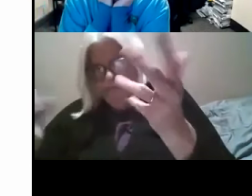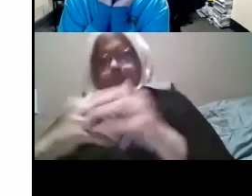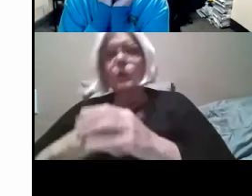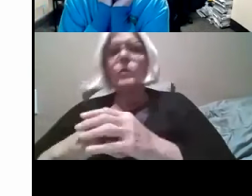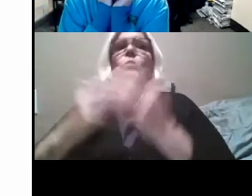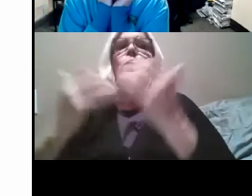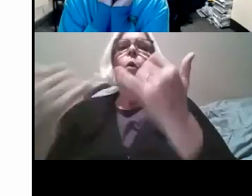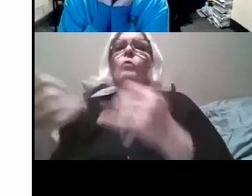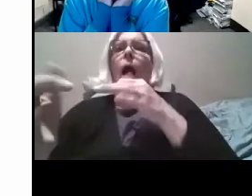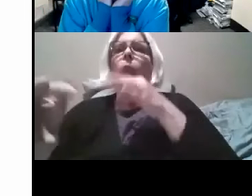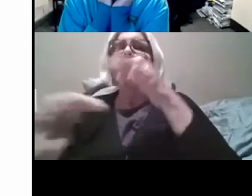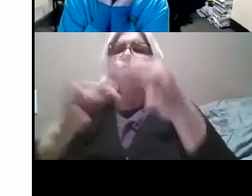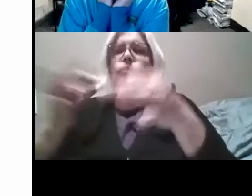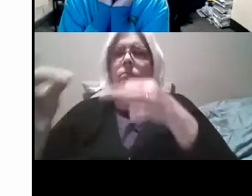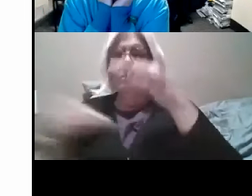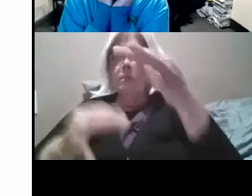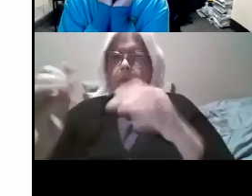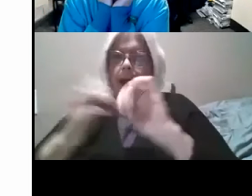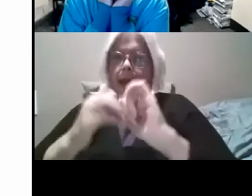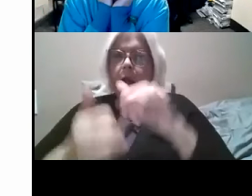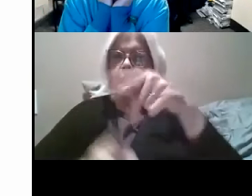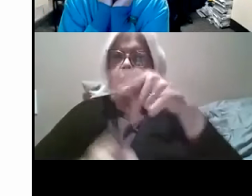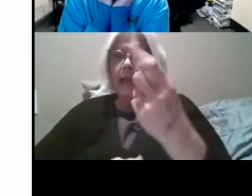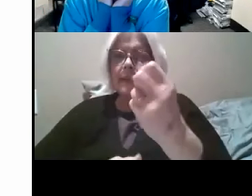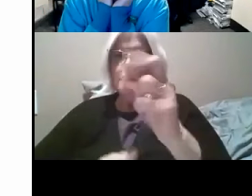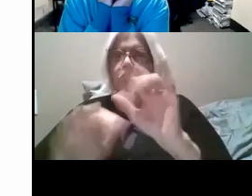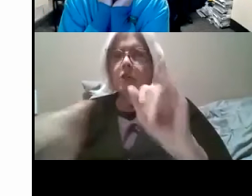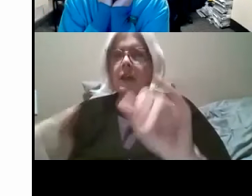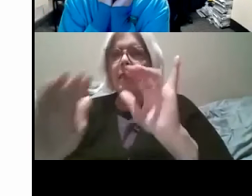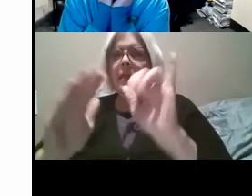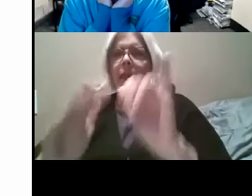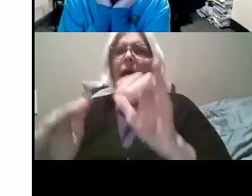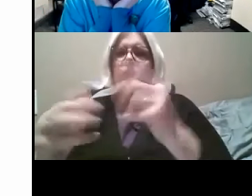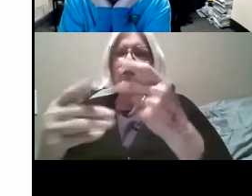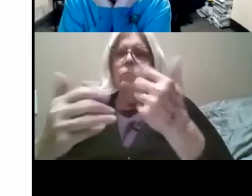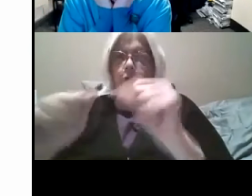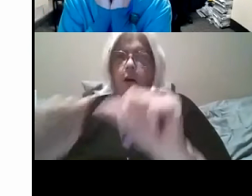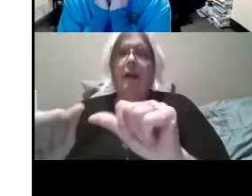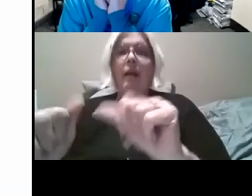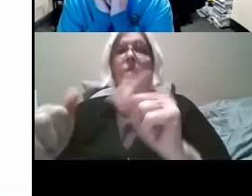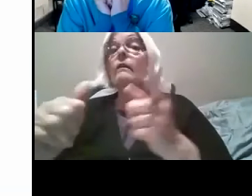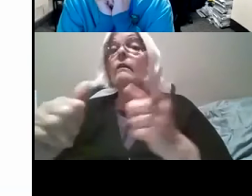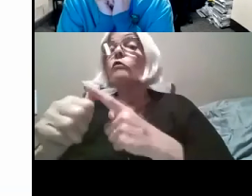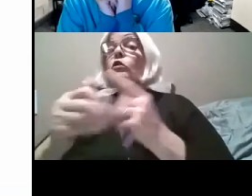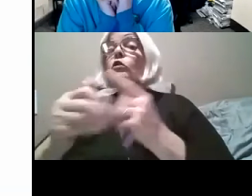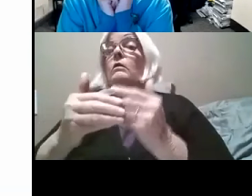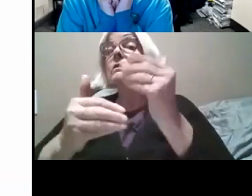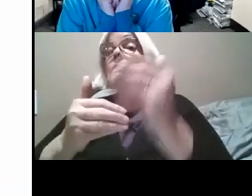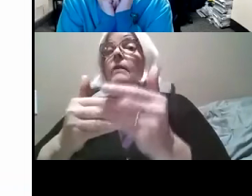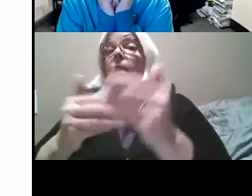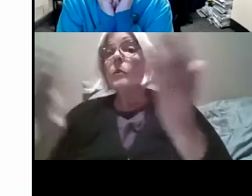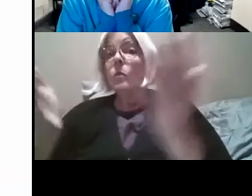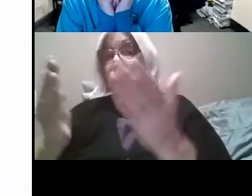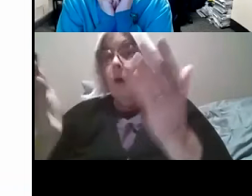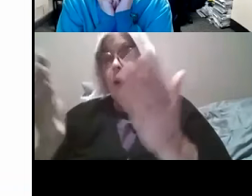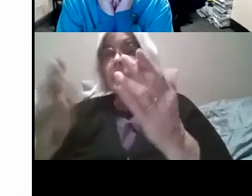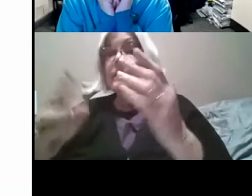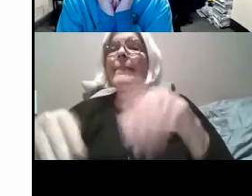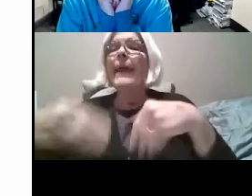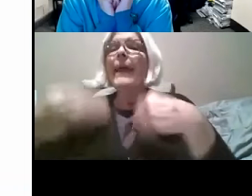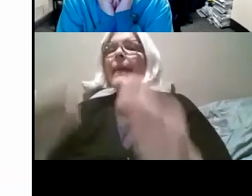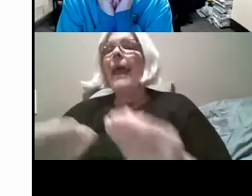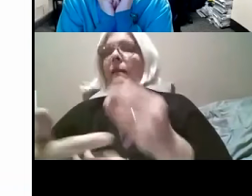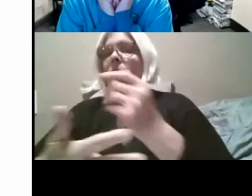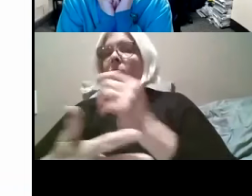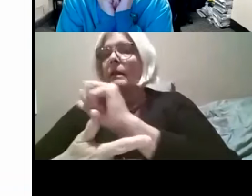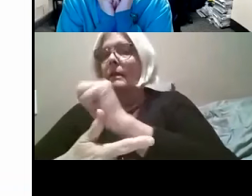the phase 1 of their trial was the dose finding, and that's where they gave 10, 20, and 30 microgram doses to